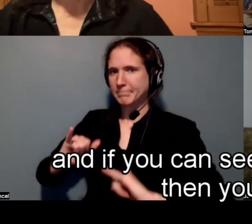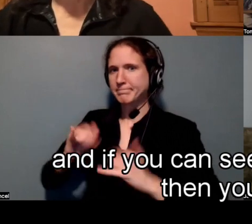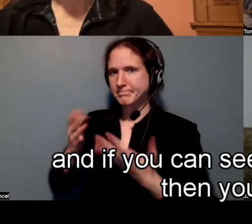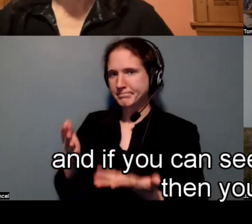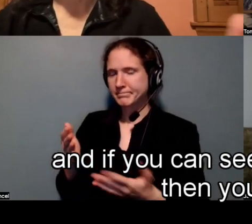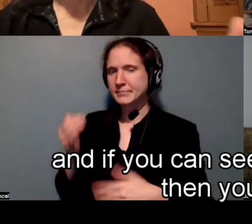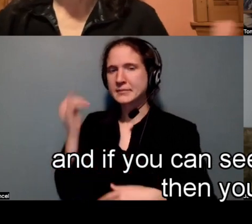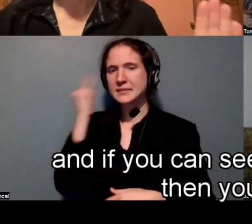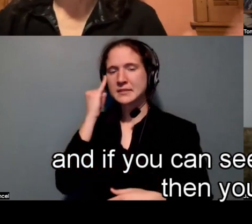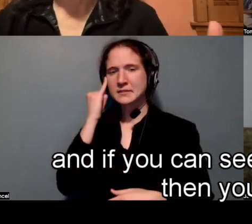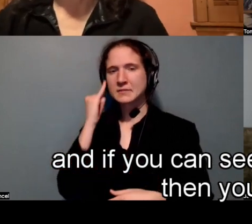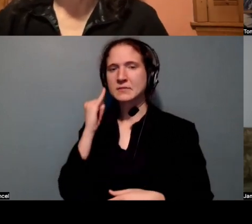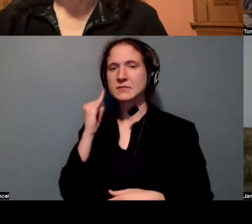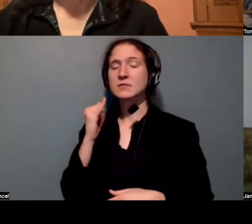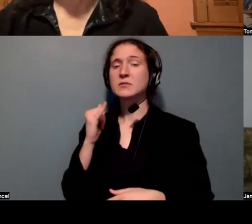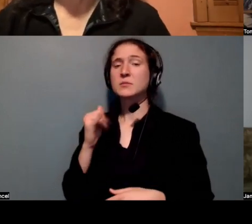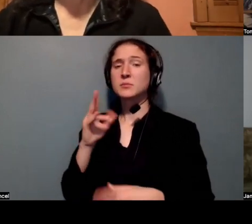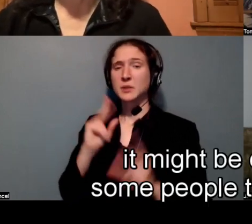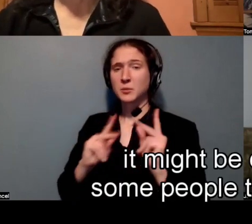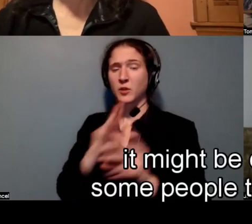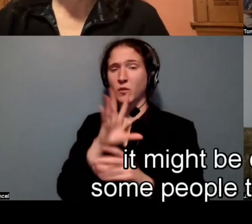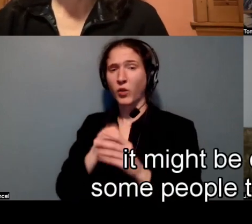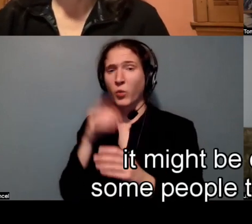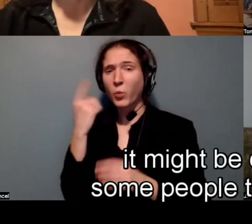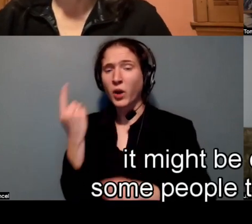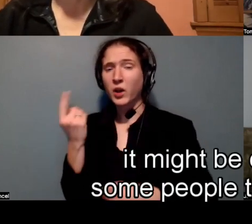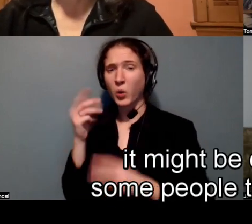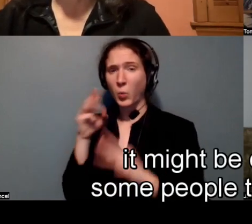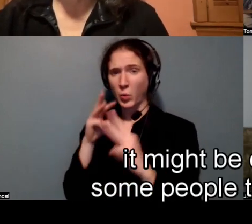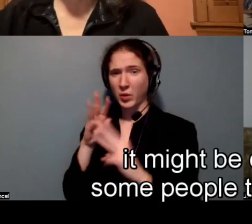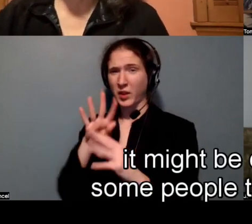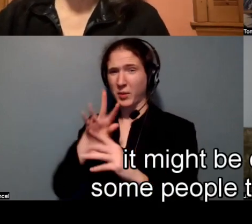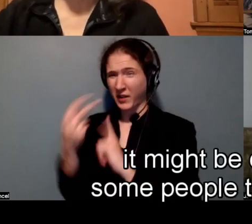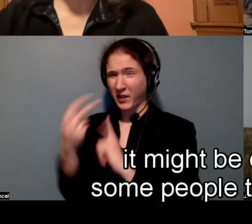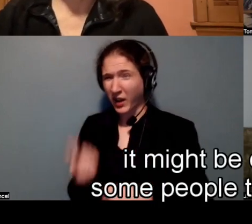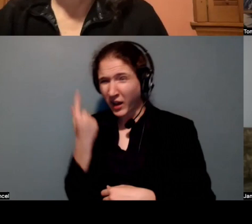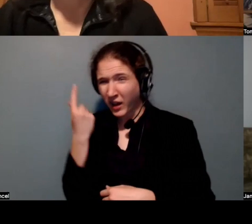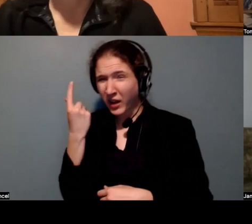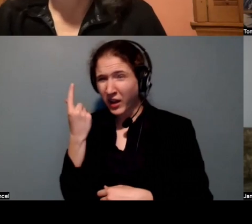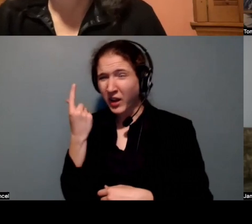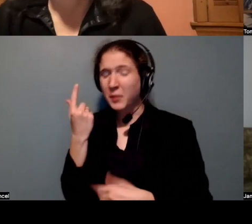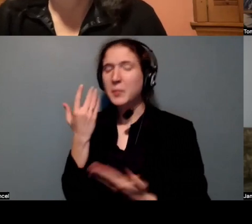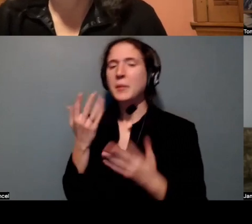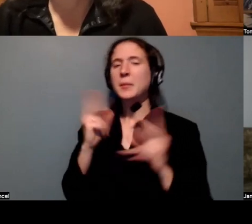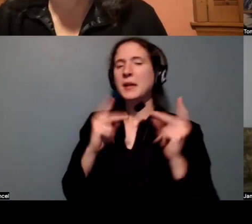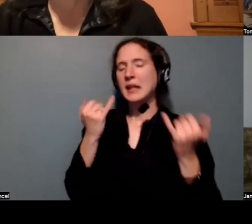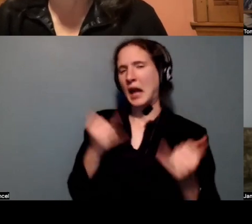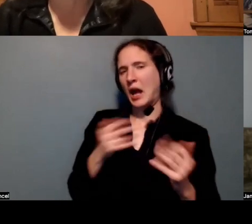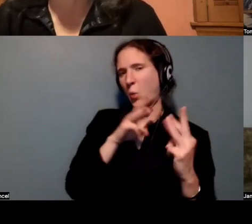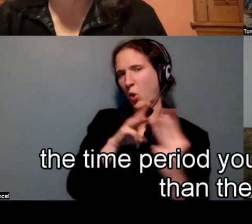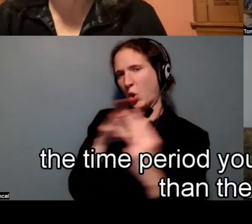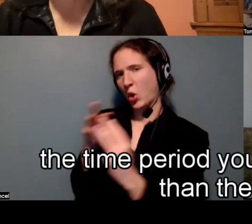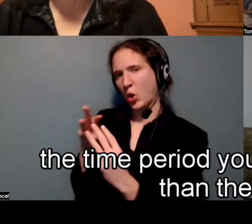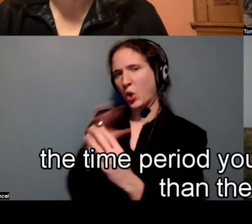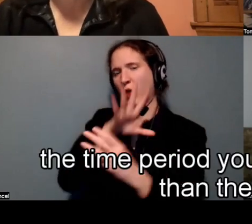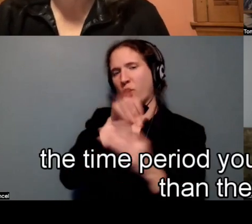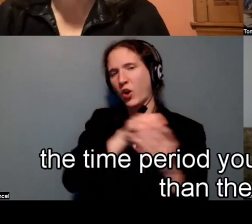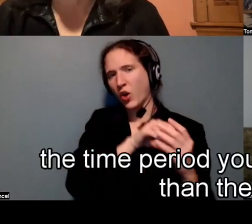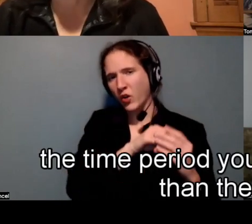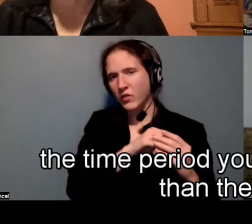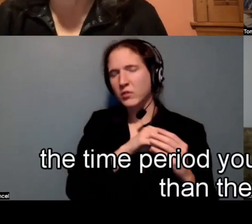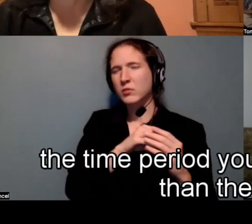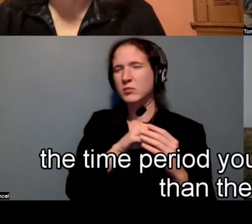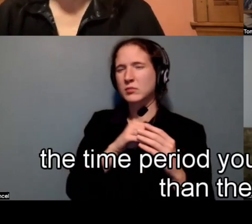one side, then it might be easier for some people to read about where the time period